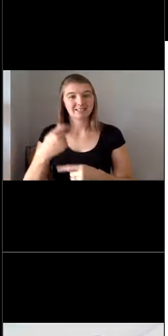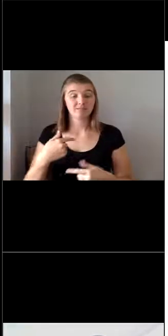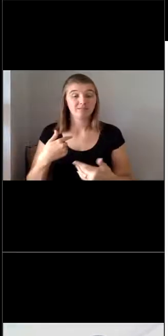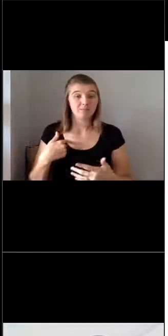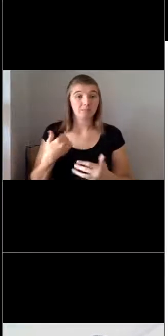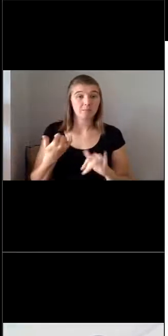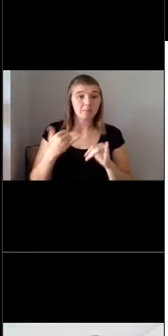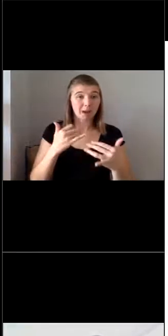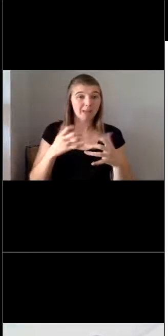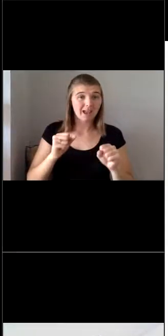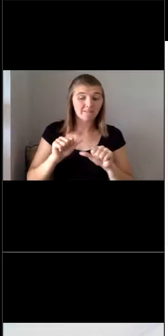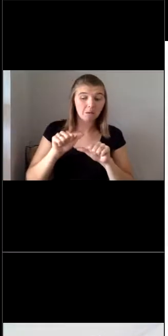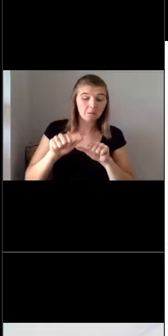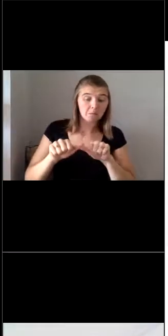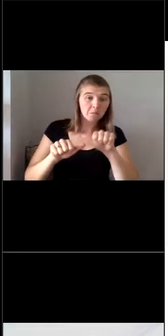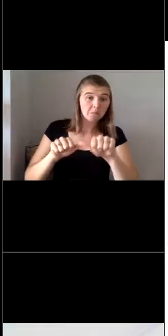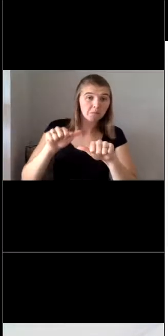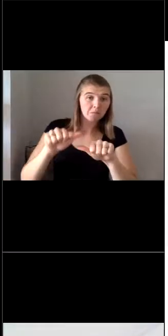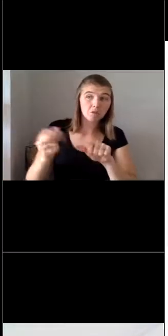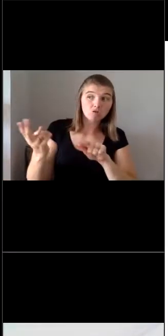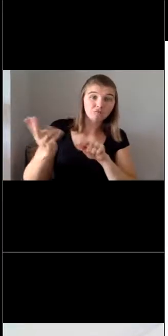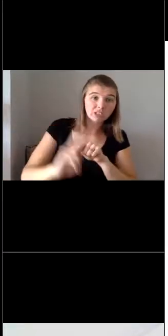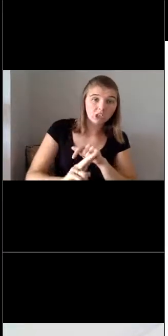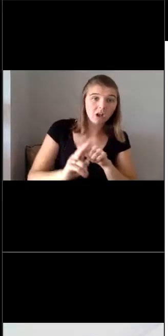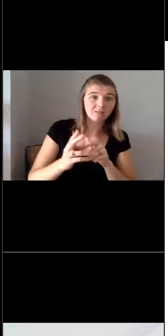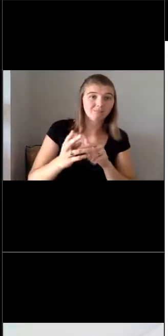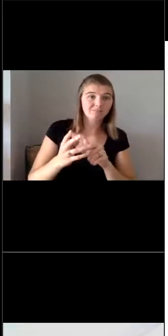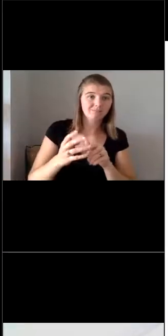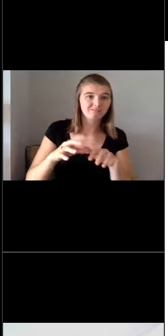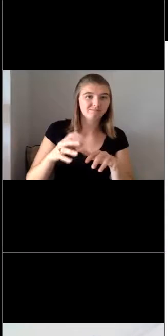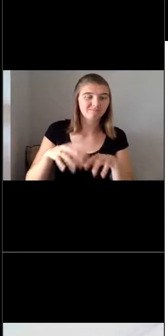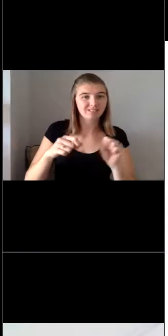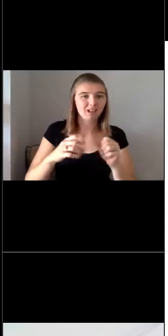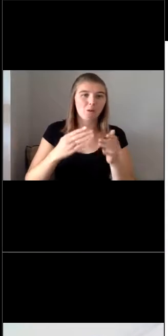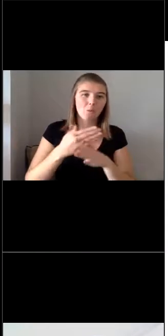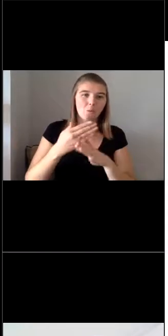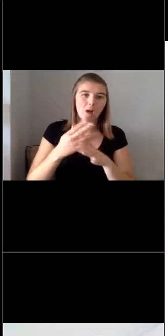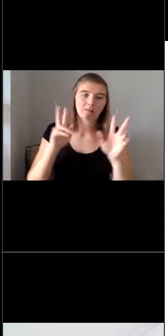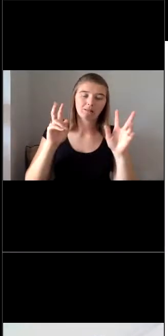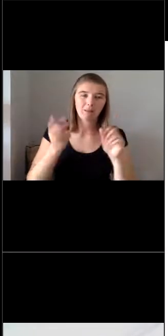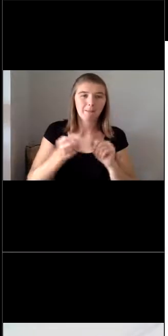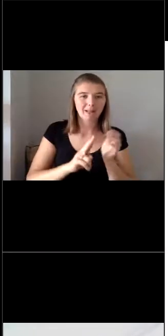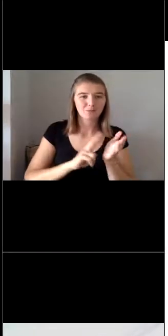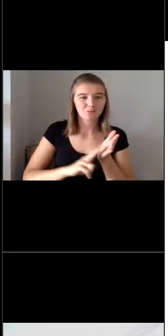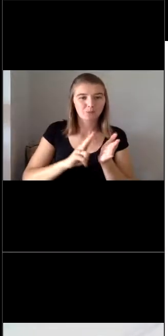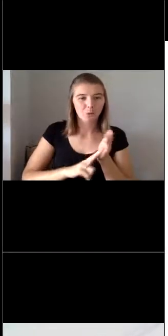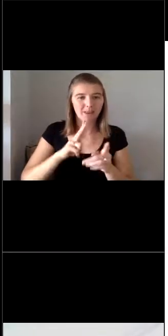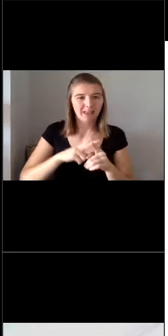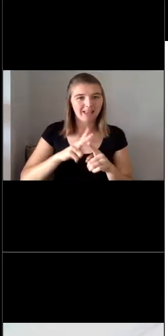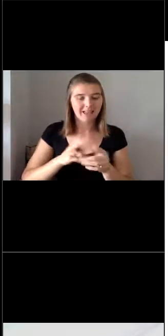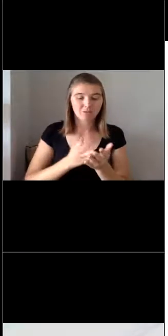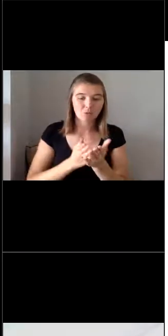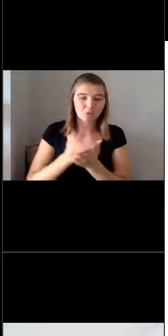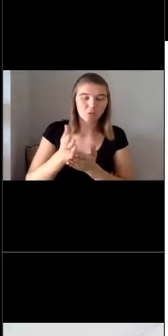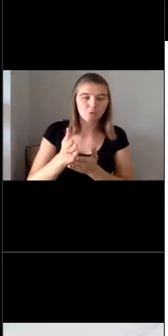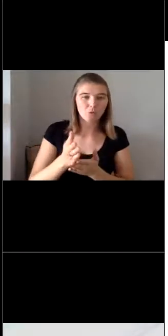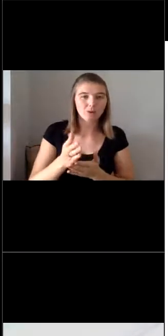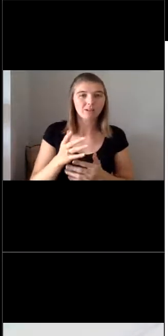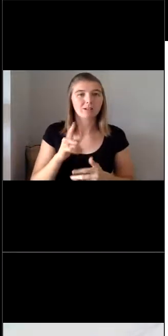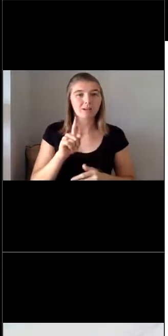work fully. And as we've gone through that, we've not been shy of